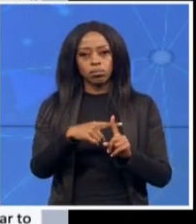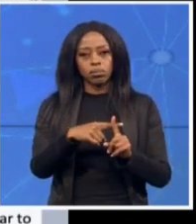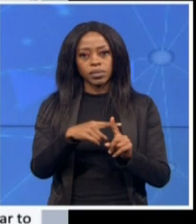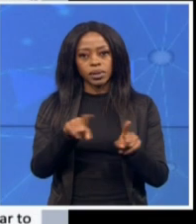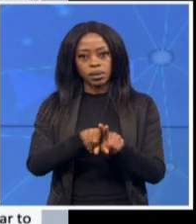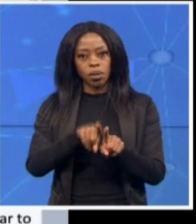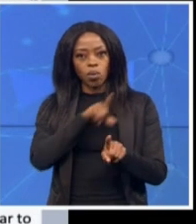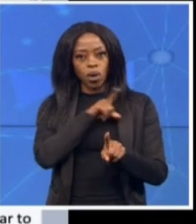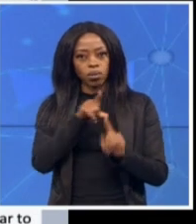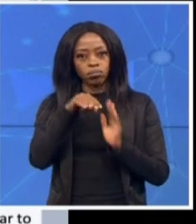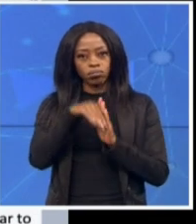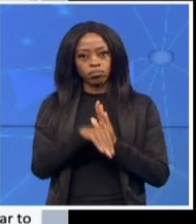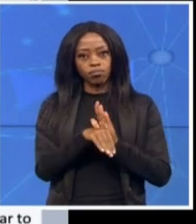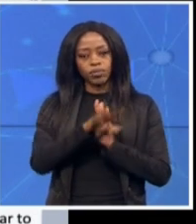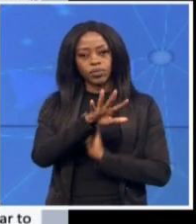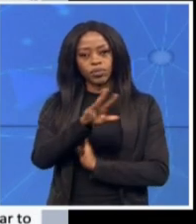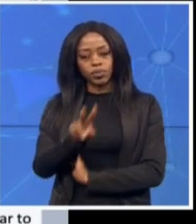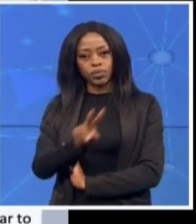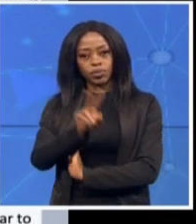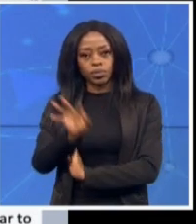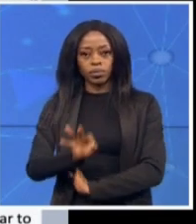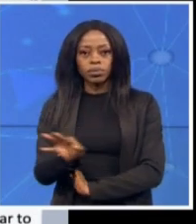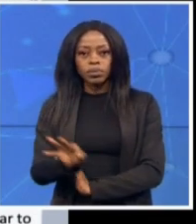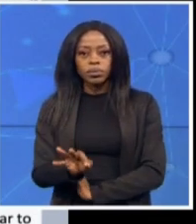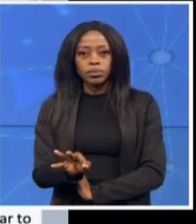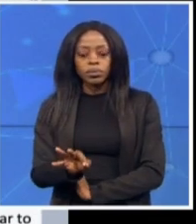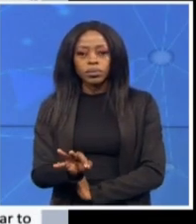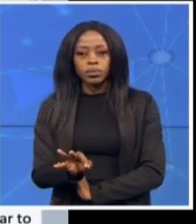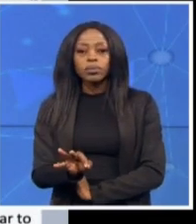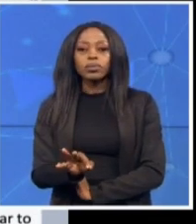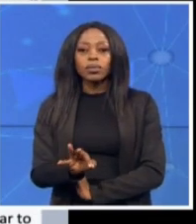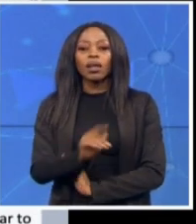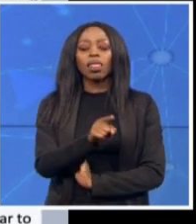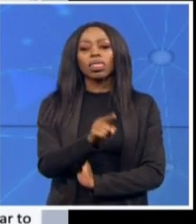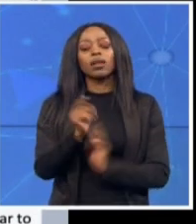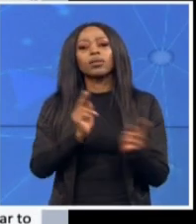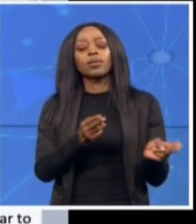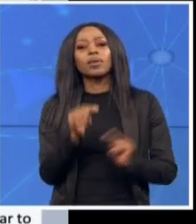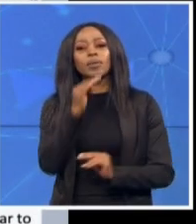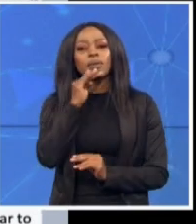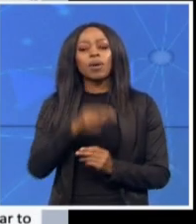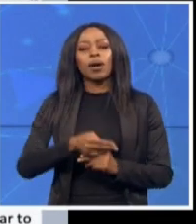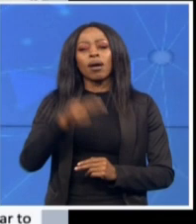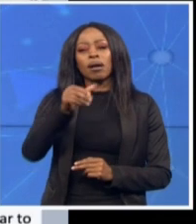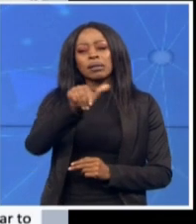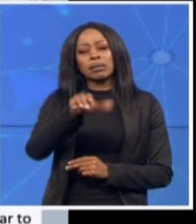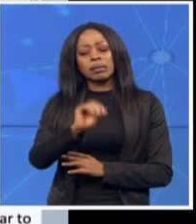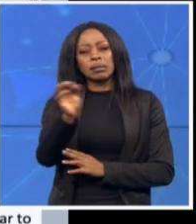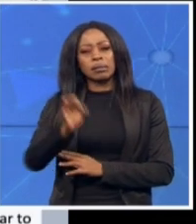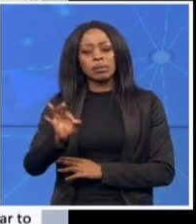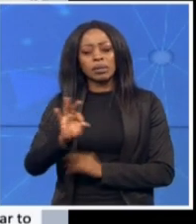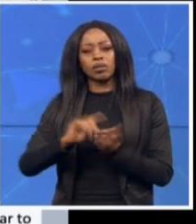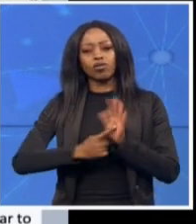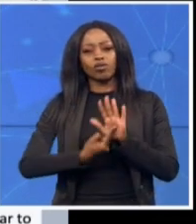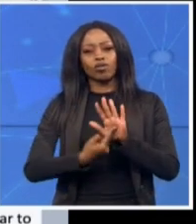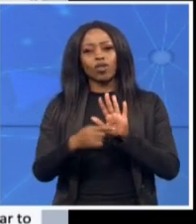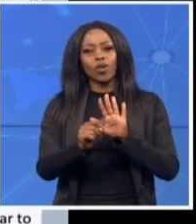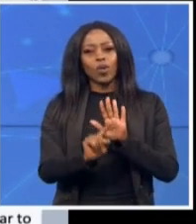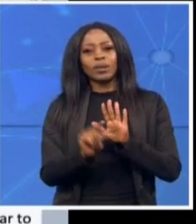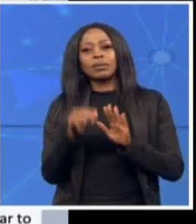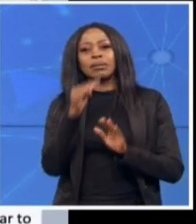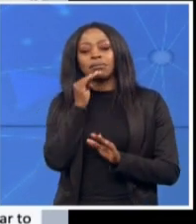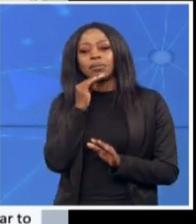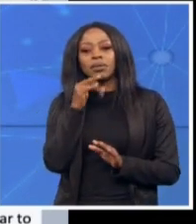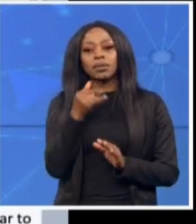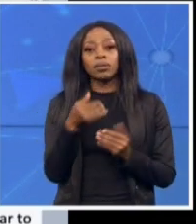52%. And that normally, when it comes of a high of 60%, is an indication that we are probably starting to see a true decline in